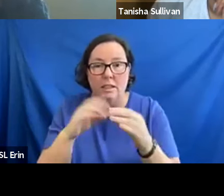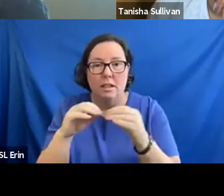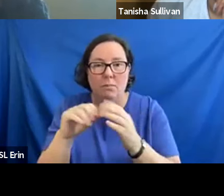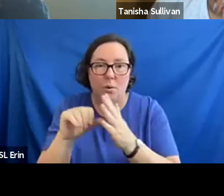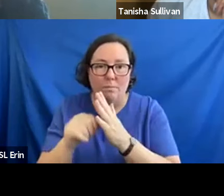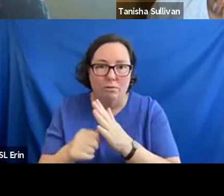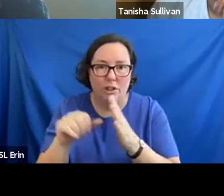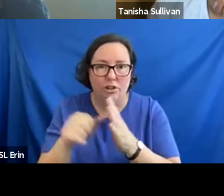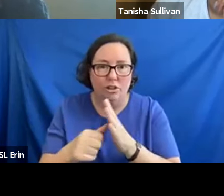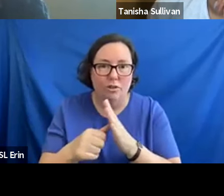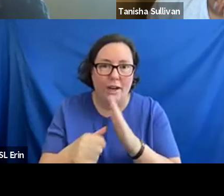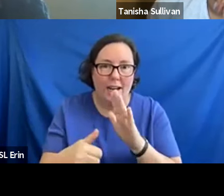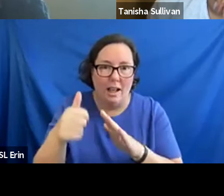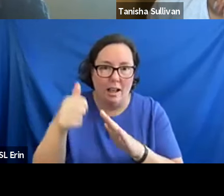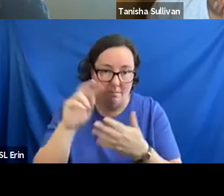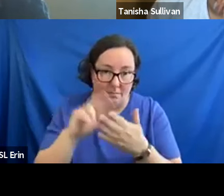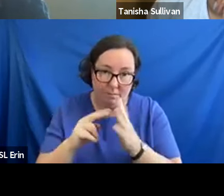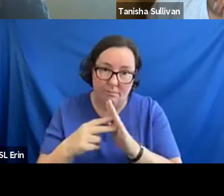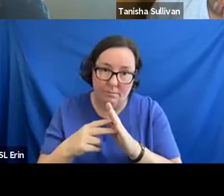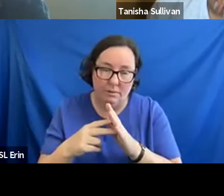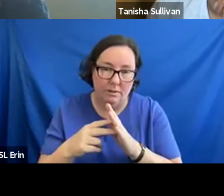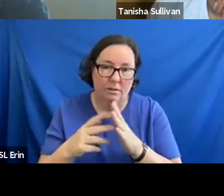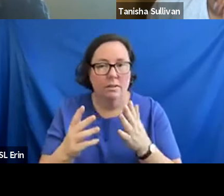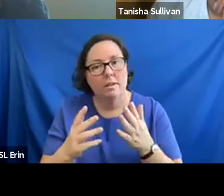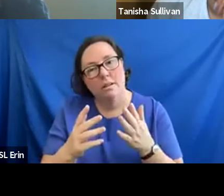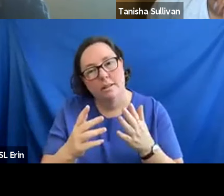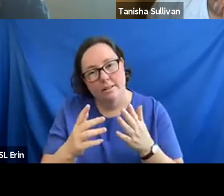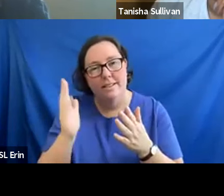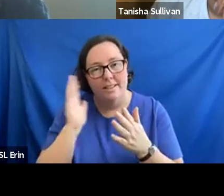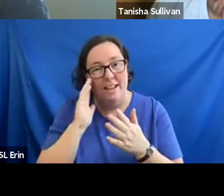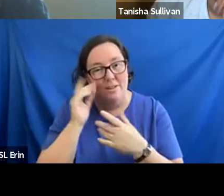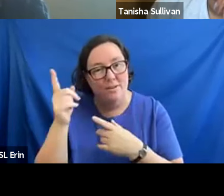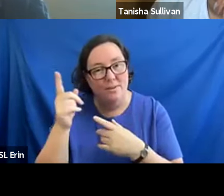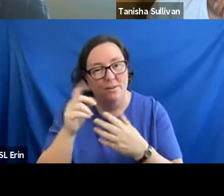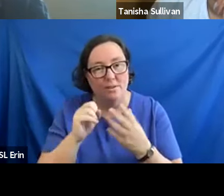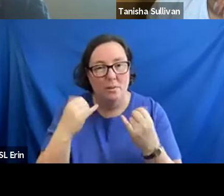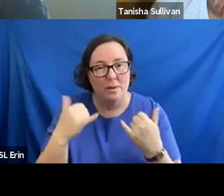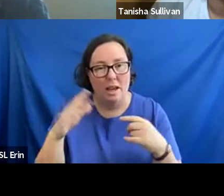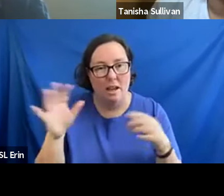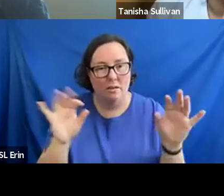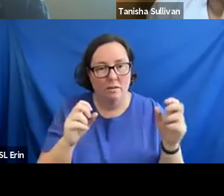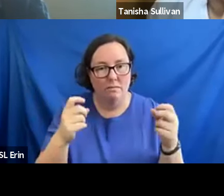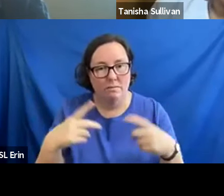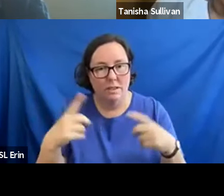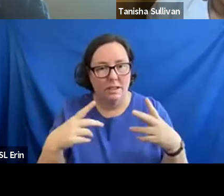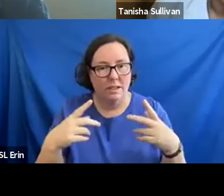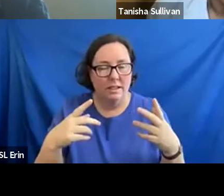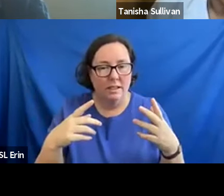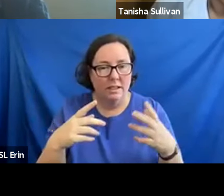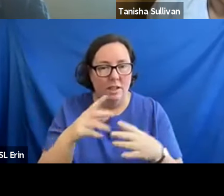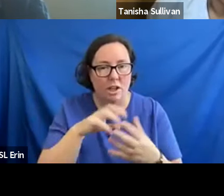inflation. So they've gone to a combination of GPA